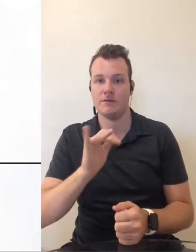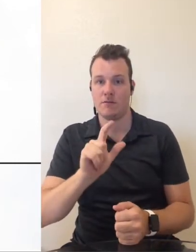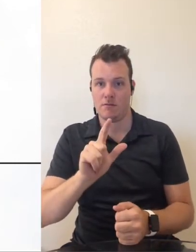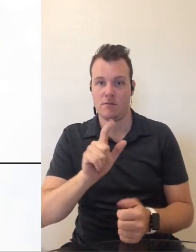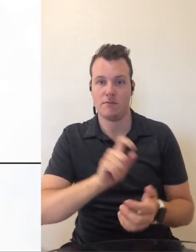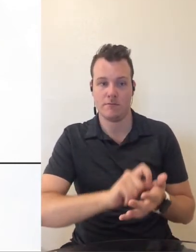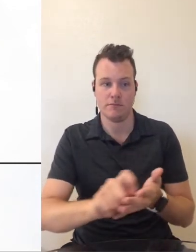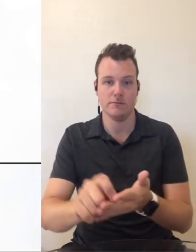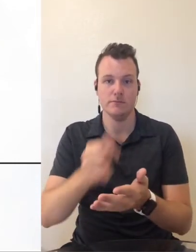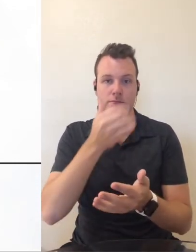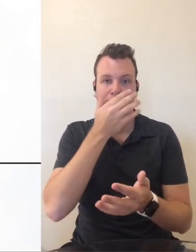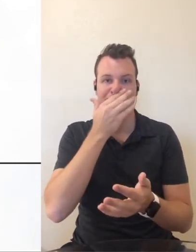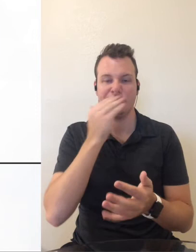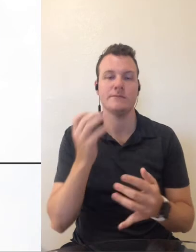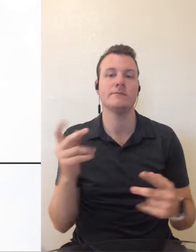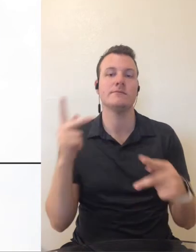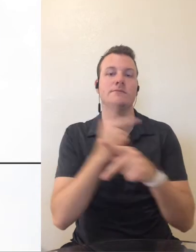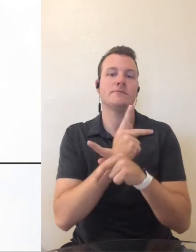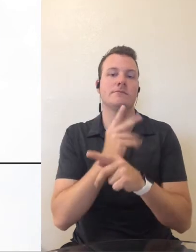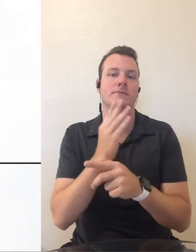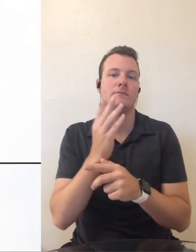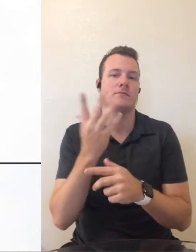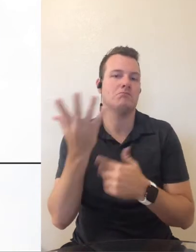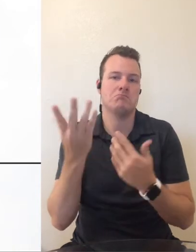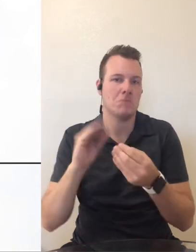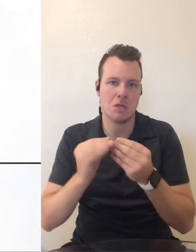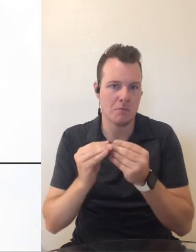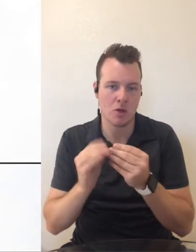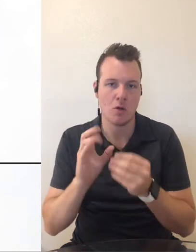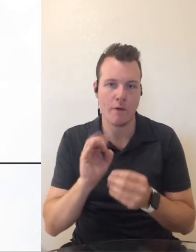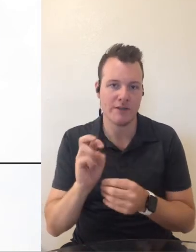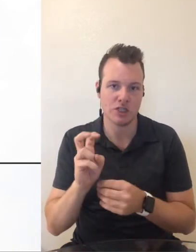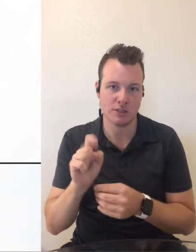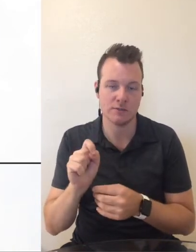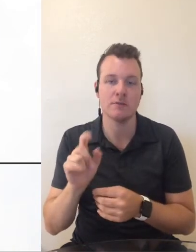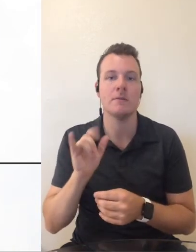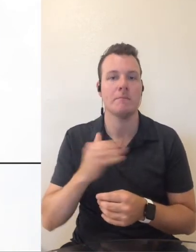and I'm going to multiply it times some coefficient. That's my markup.